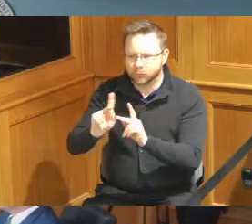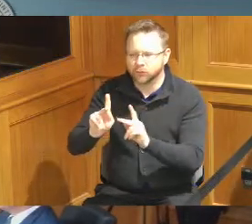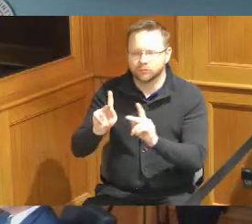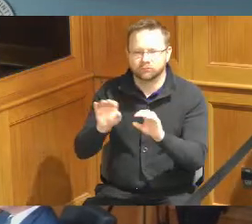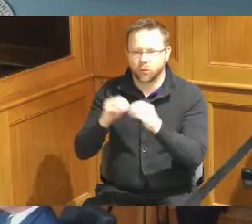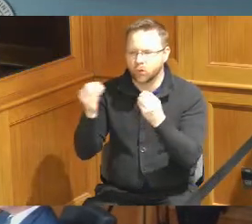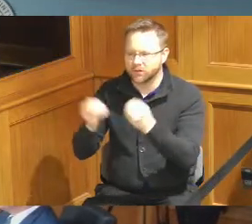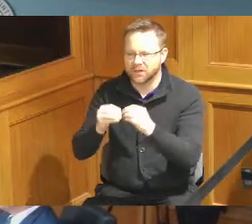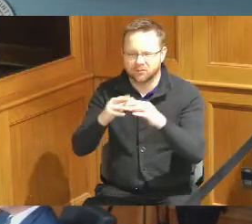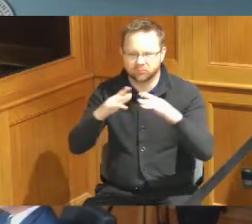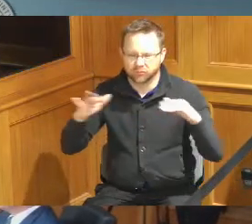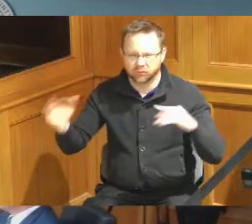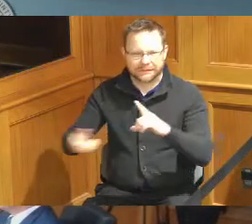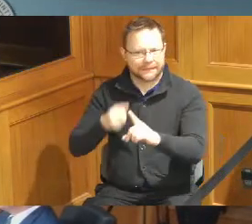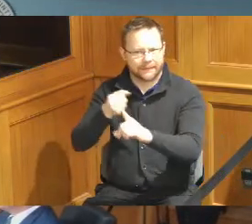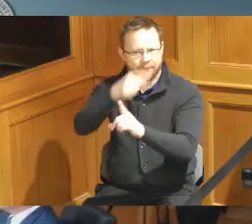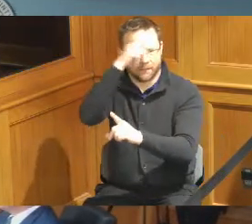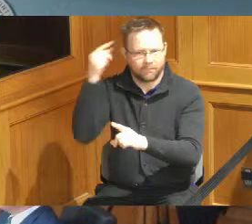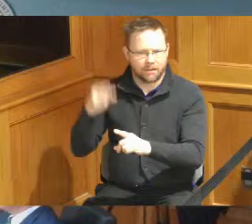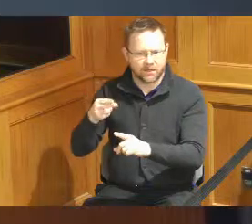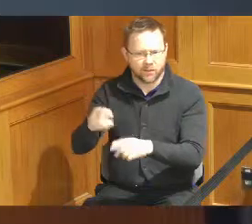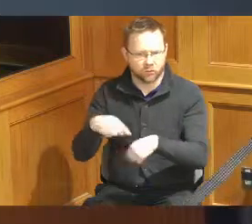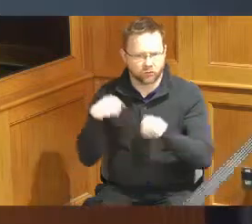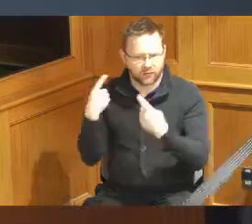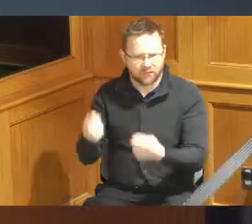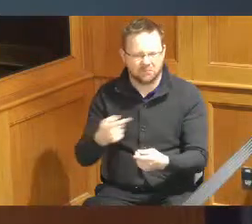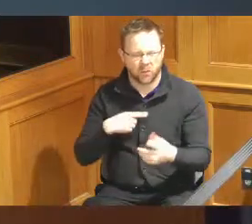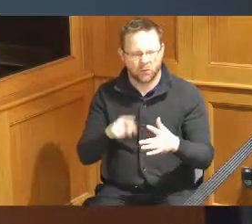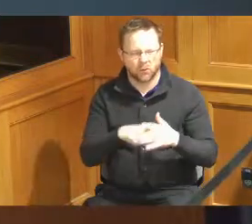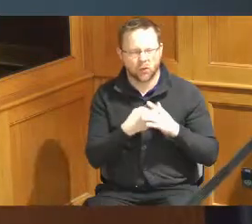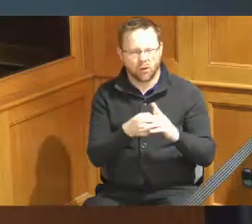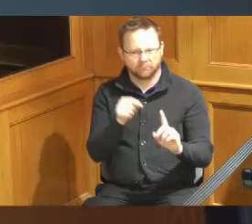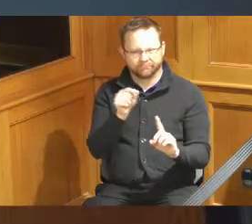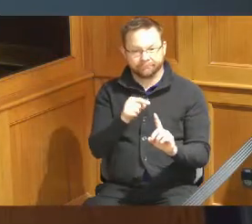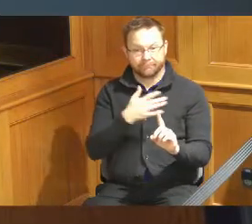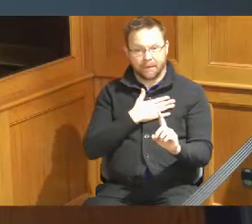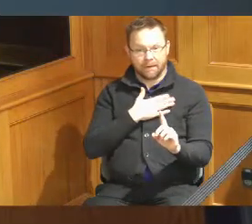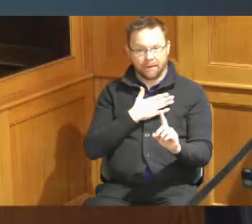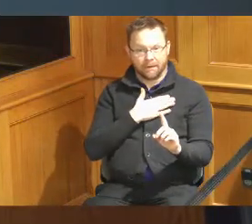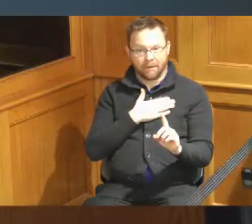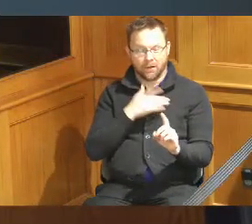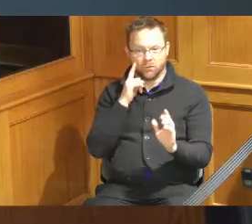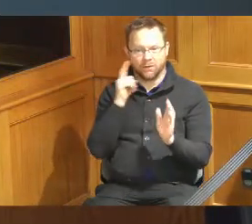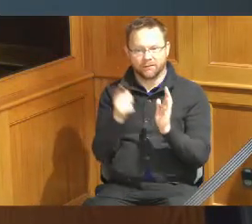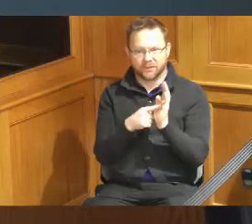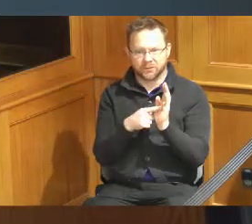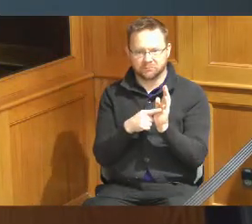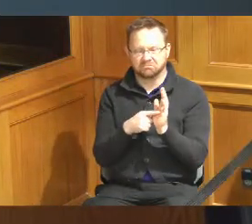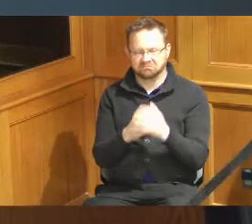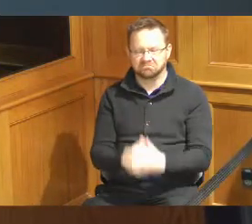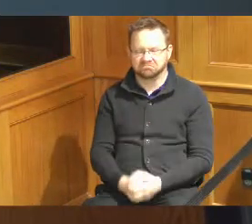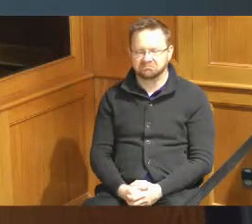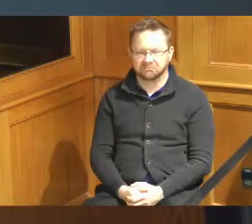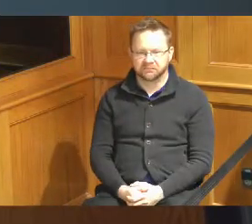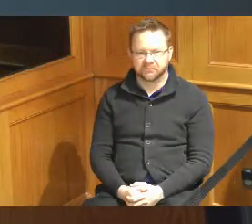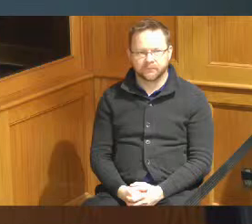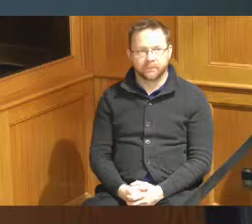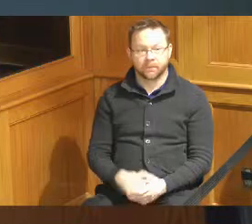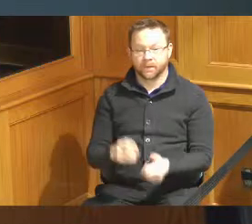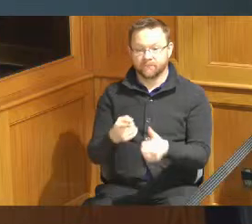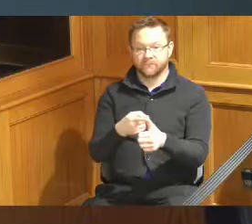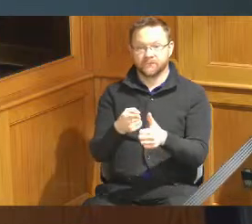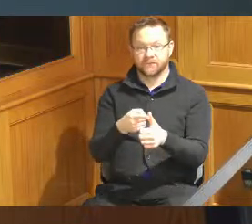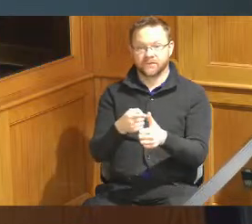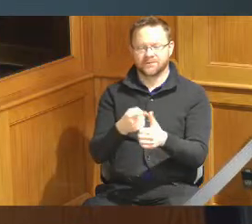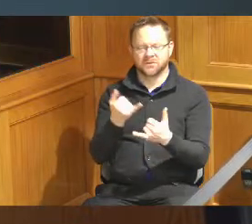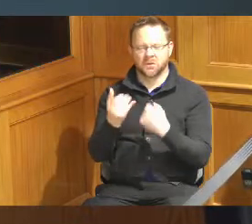difference in Black history. And so I'm going to start off with my recognitions at this time.